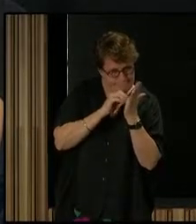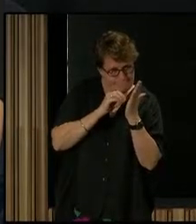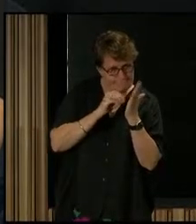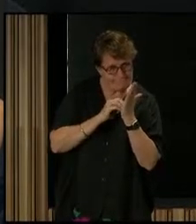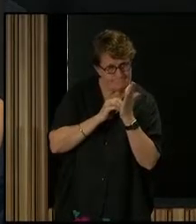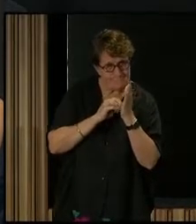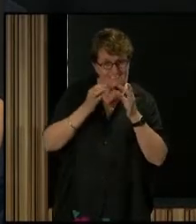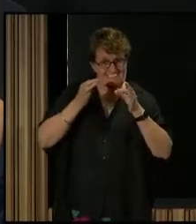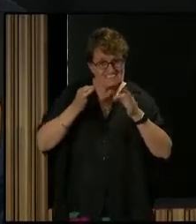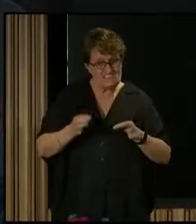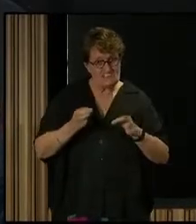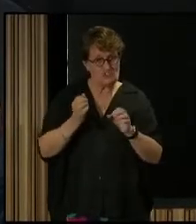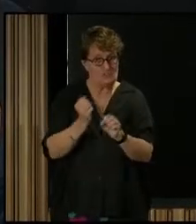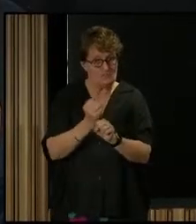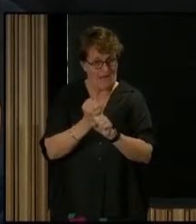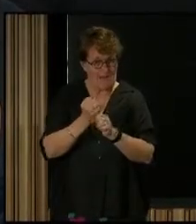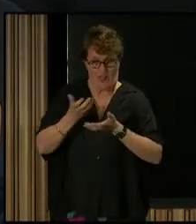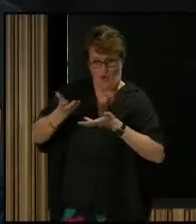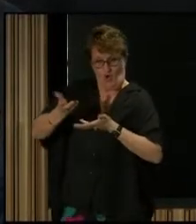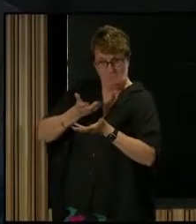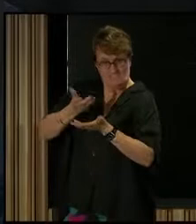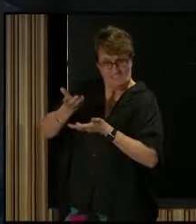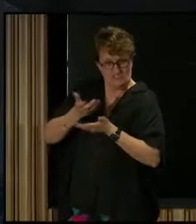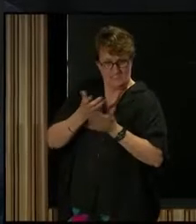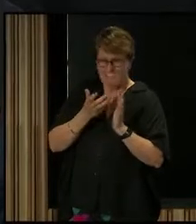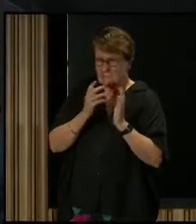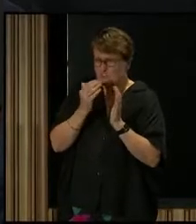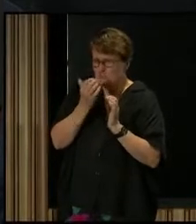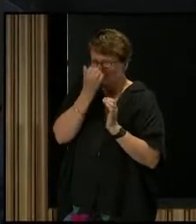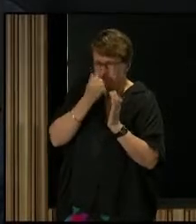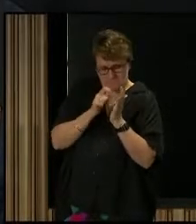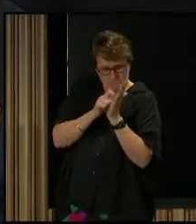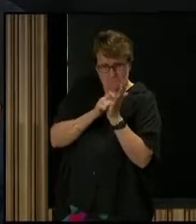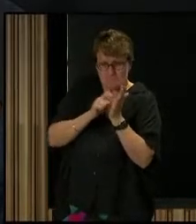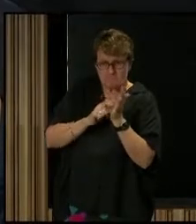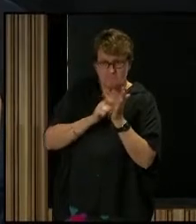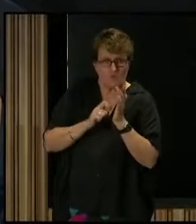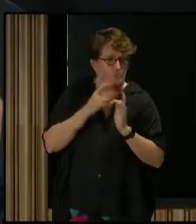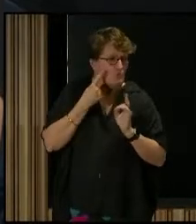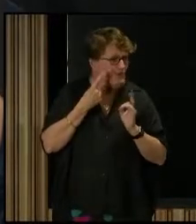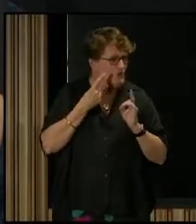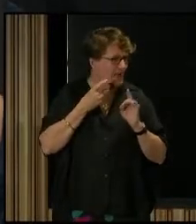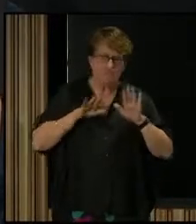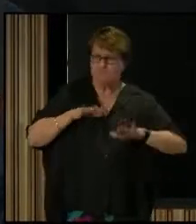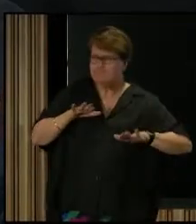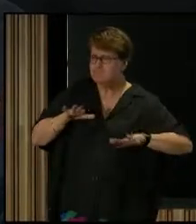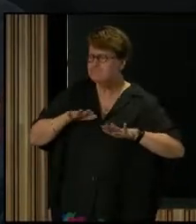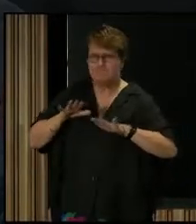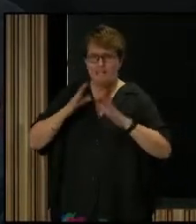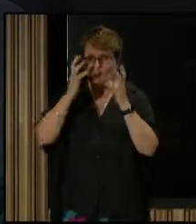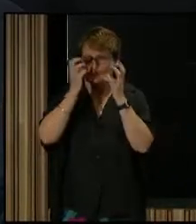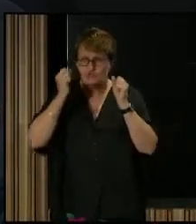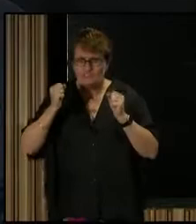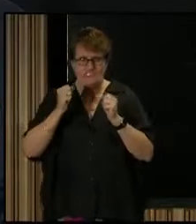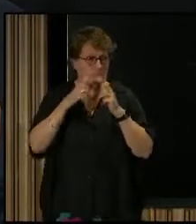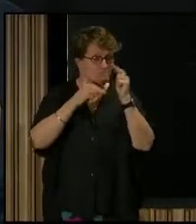the decisions that you make and the conversations that you have, even just small notes. Because when you get wrapped up in the stress and the excitement of